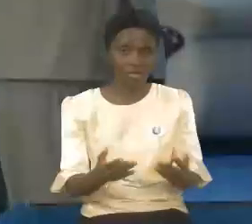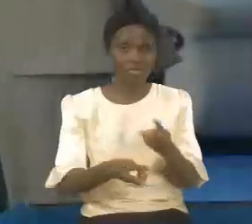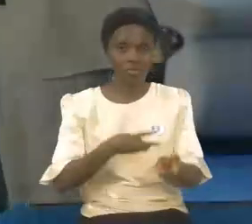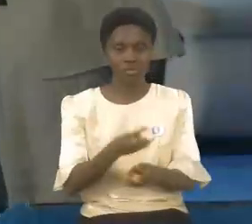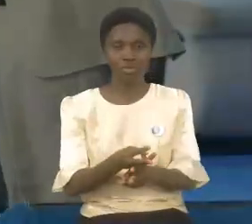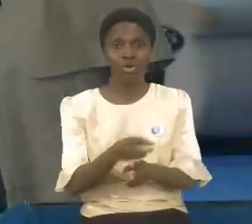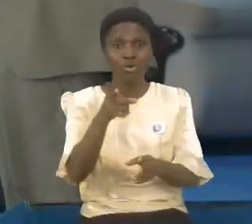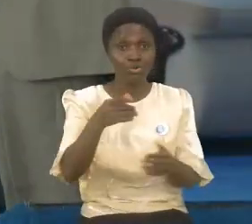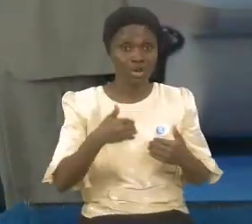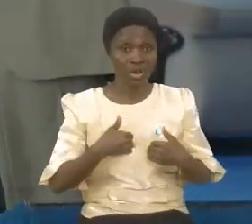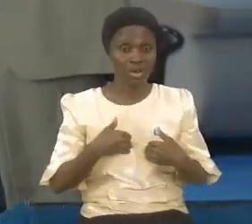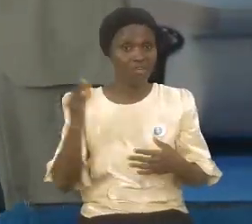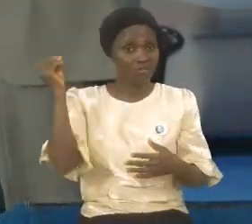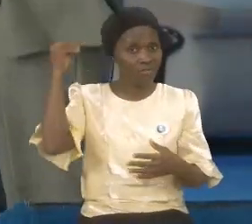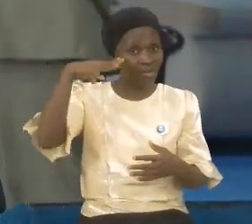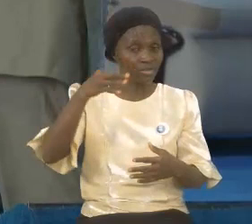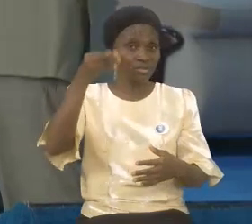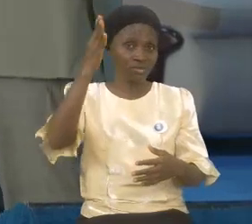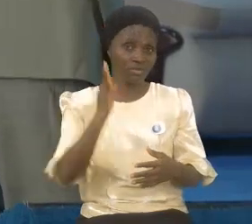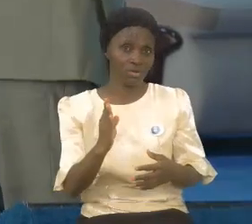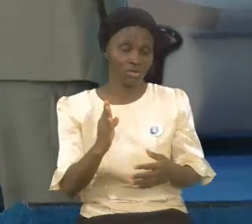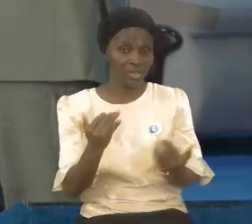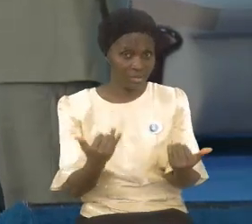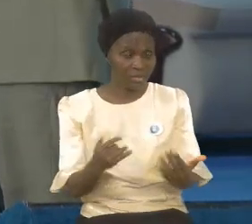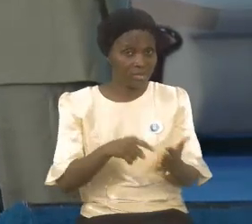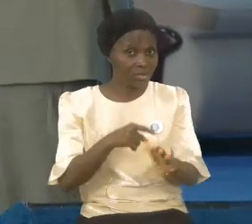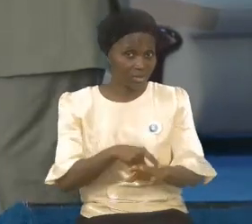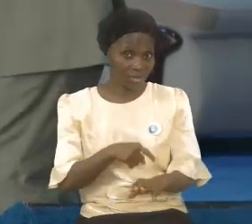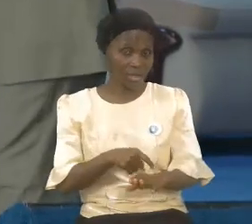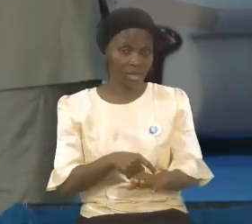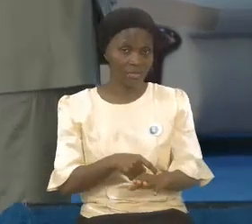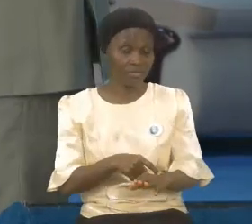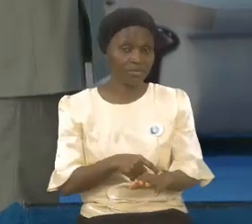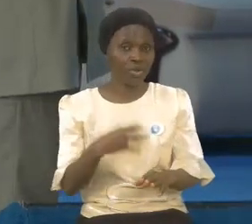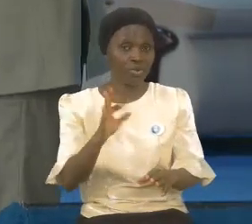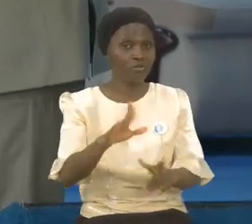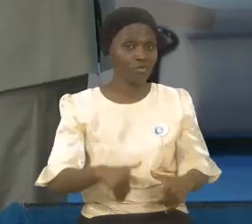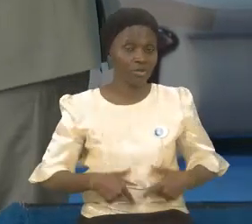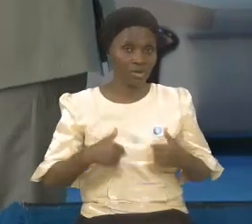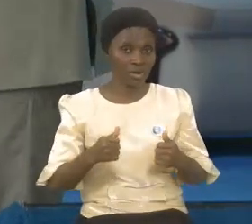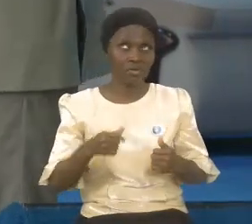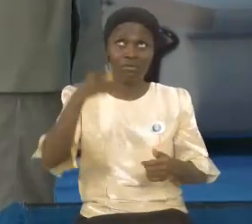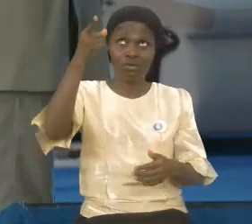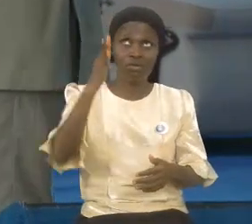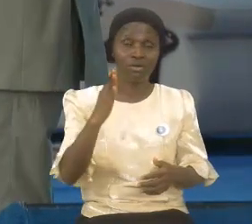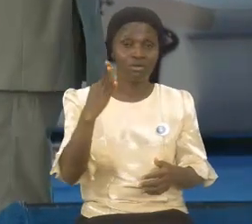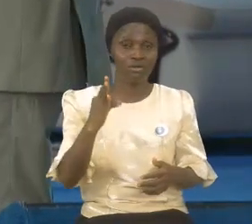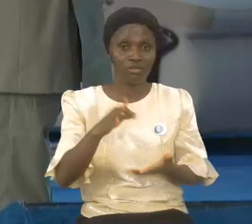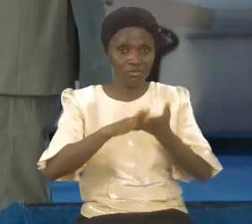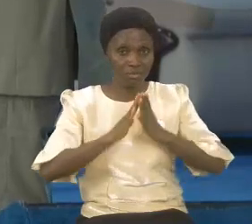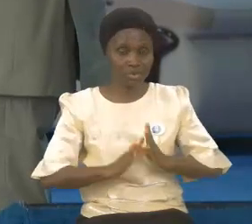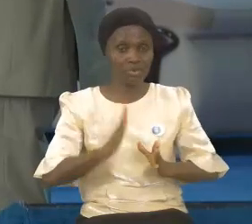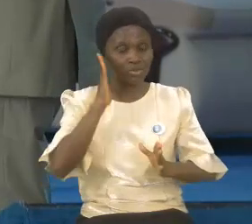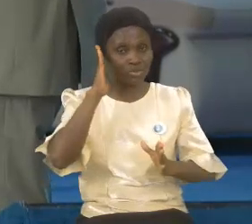this time, this period of your life. We're facing God, the God of peace, shall bruise Satan under